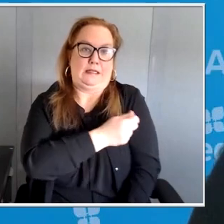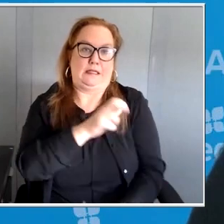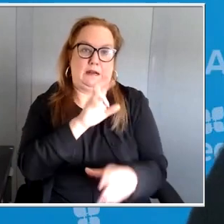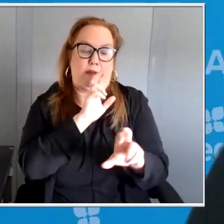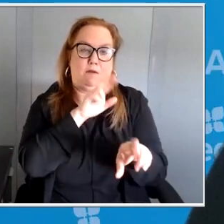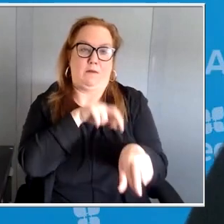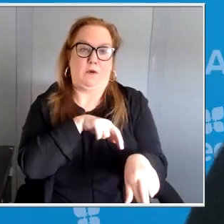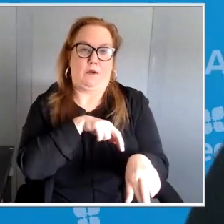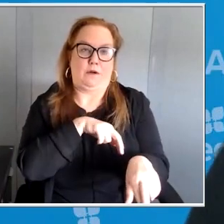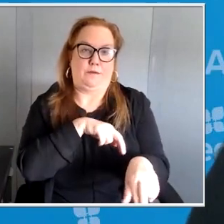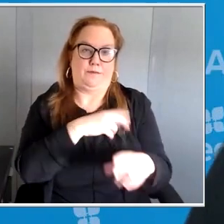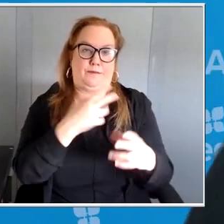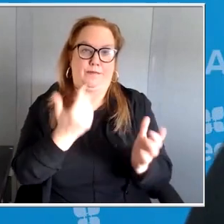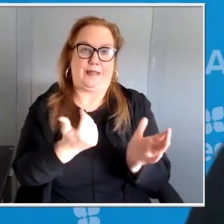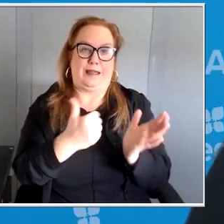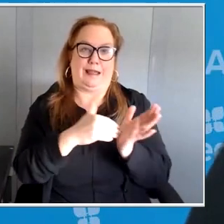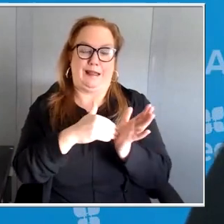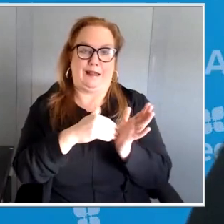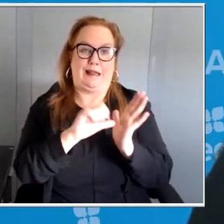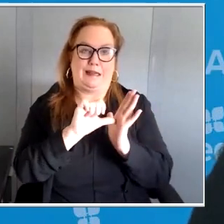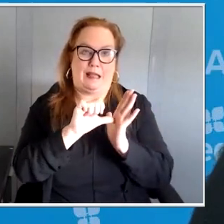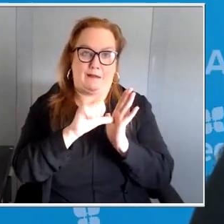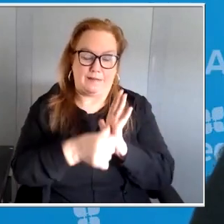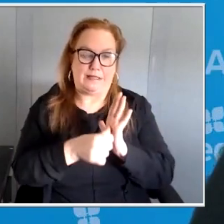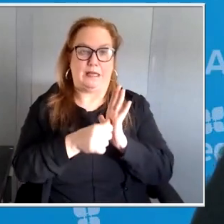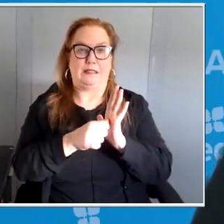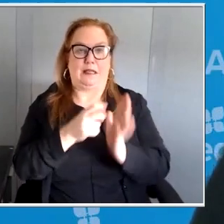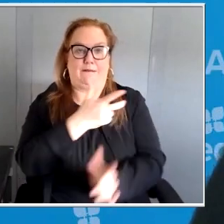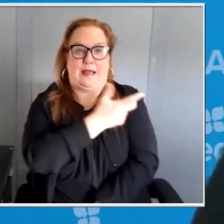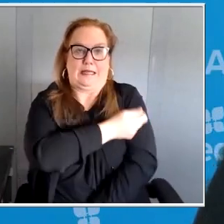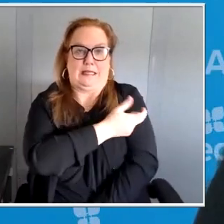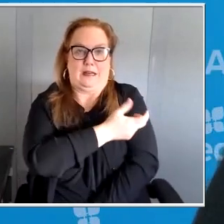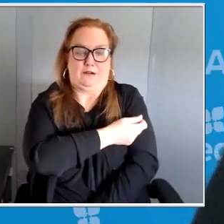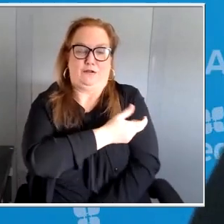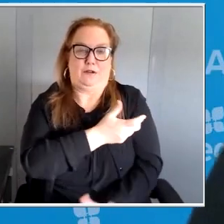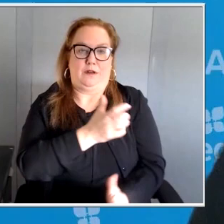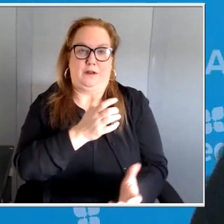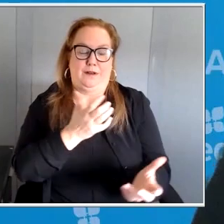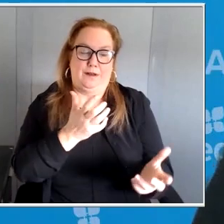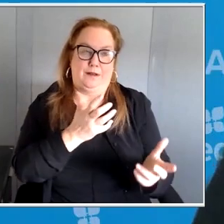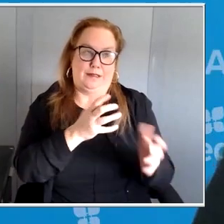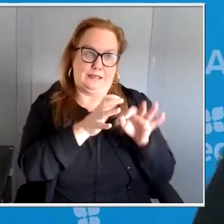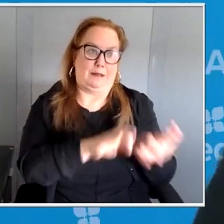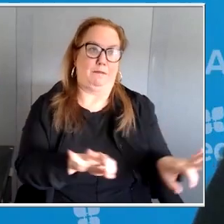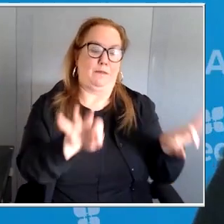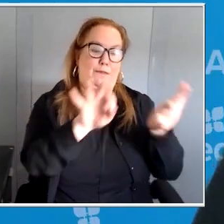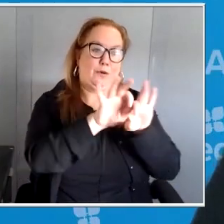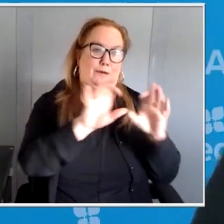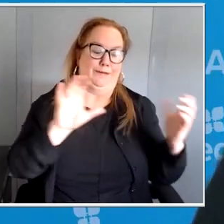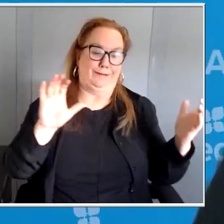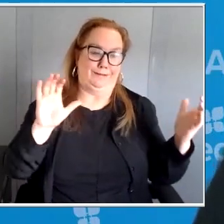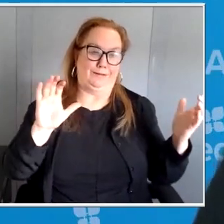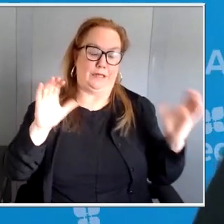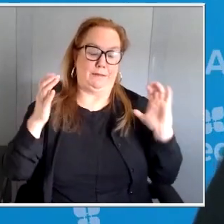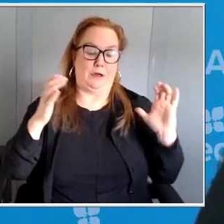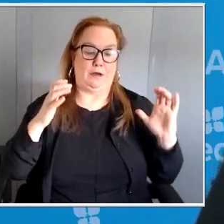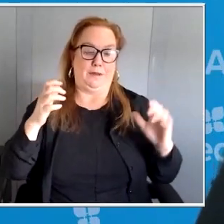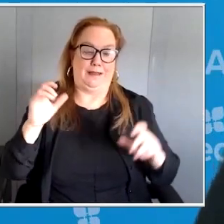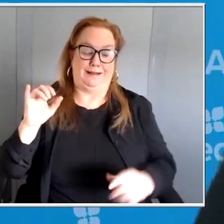reported. So again, just to emphasize, vaccination over, you know, being